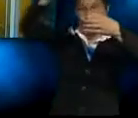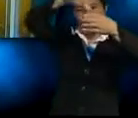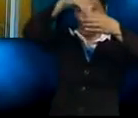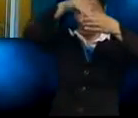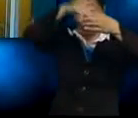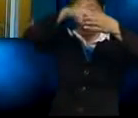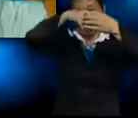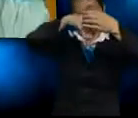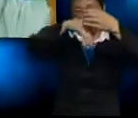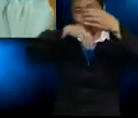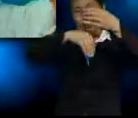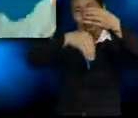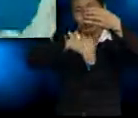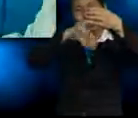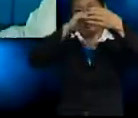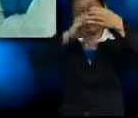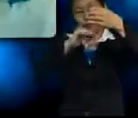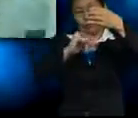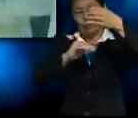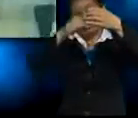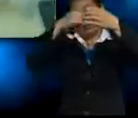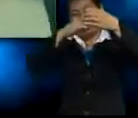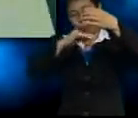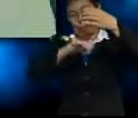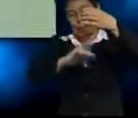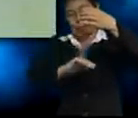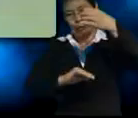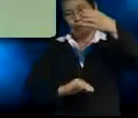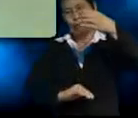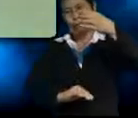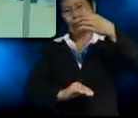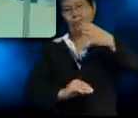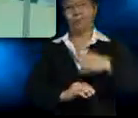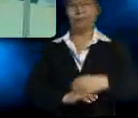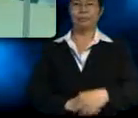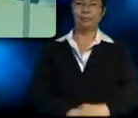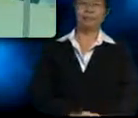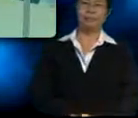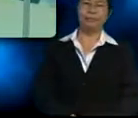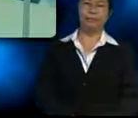fine sand, coarse sand, gravel and rock debris.